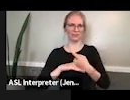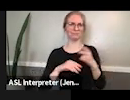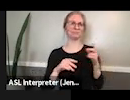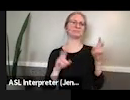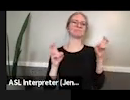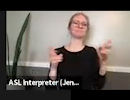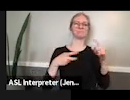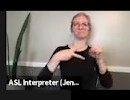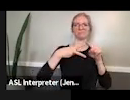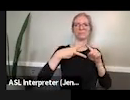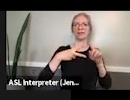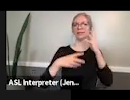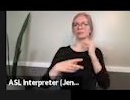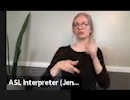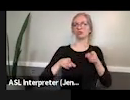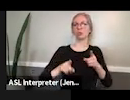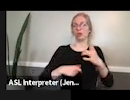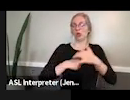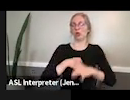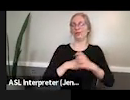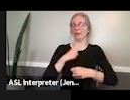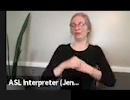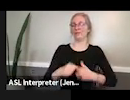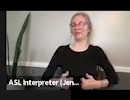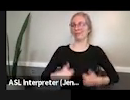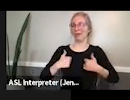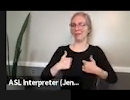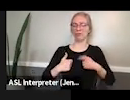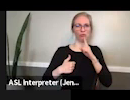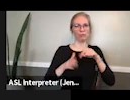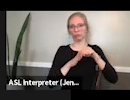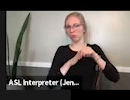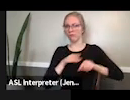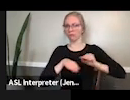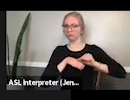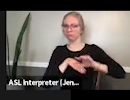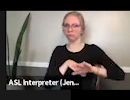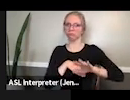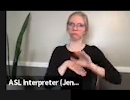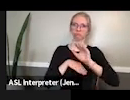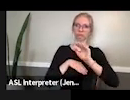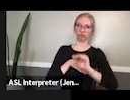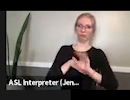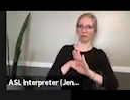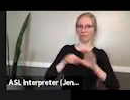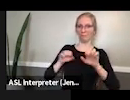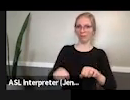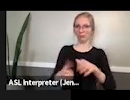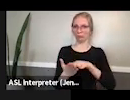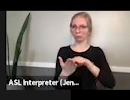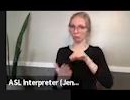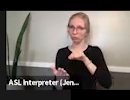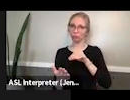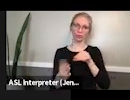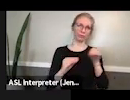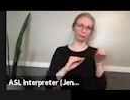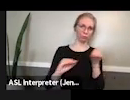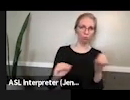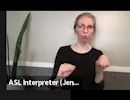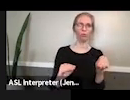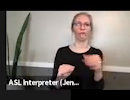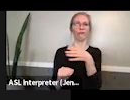the earliest years of life have a profound influence on a child's ability to learn, move,